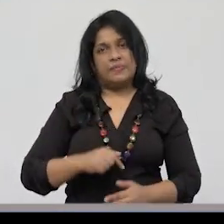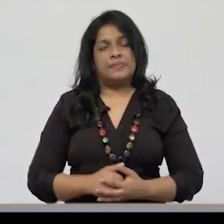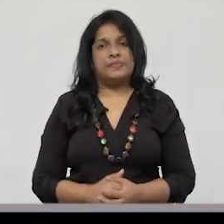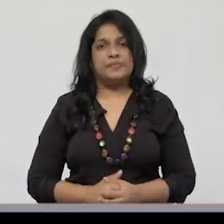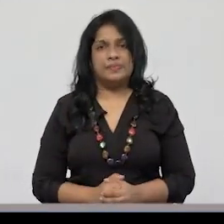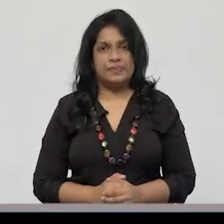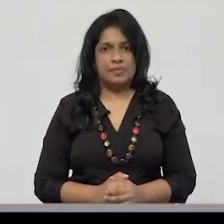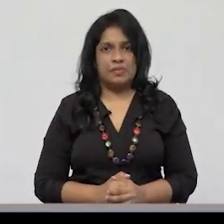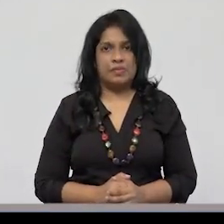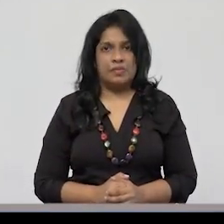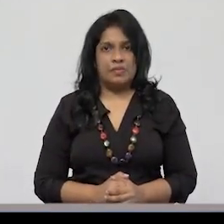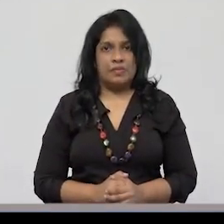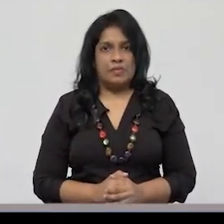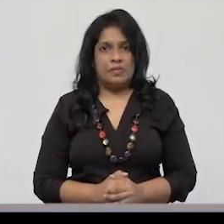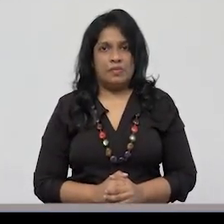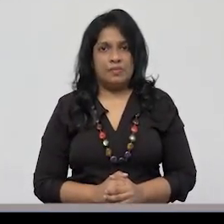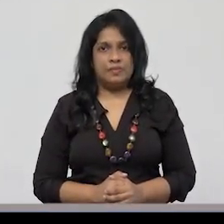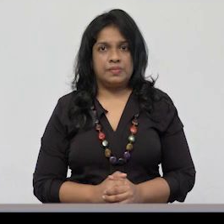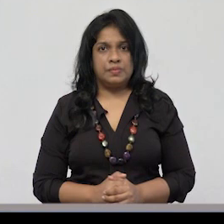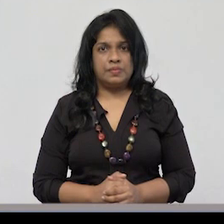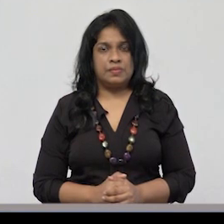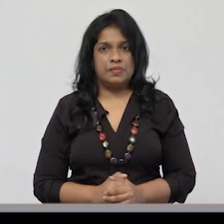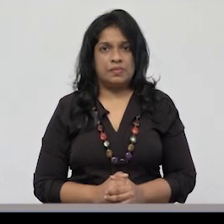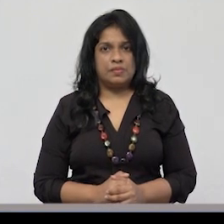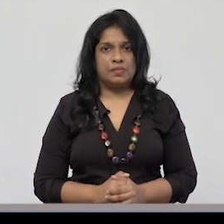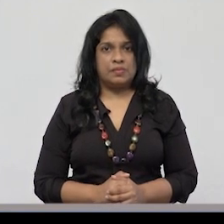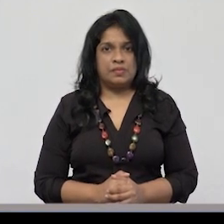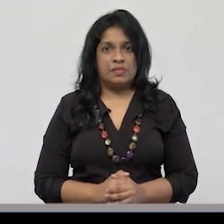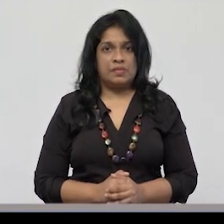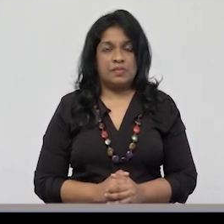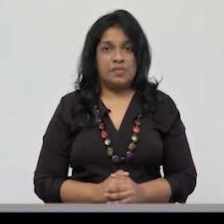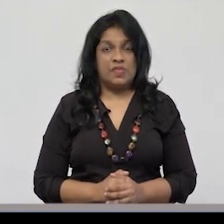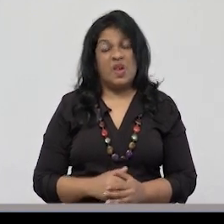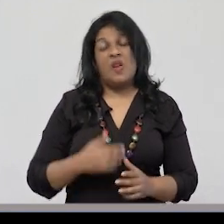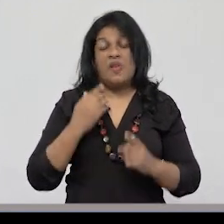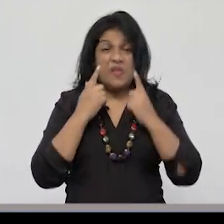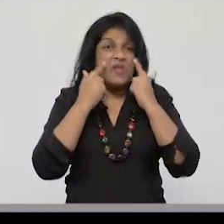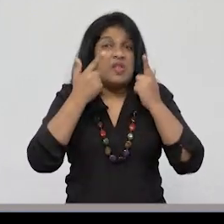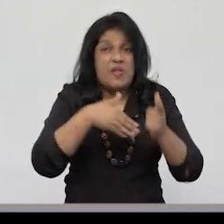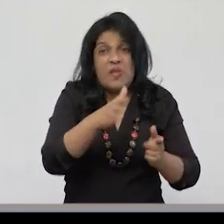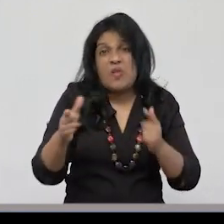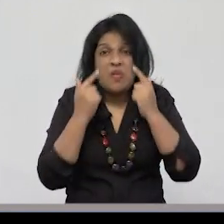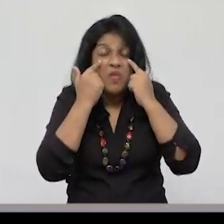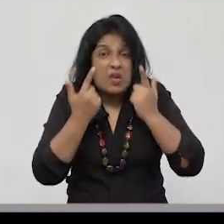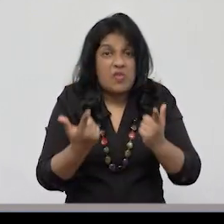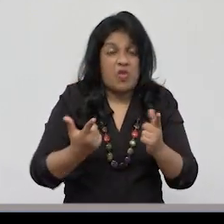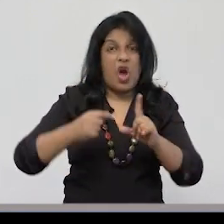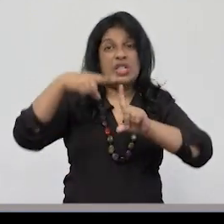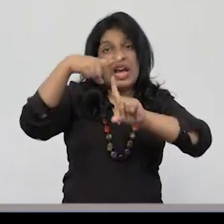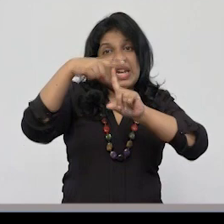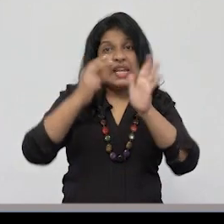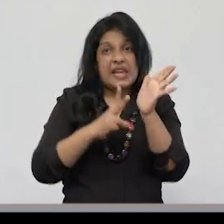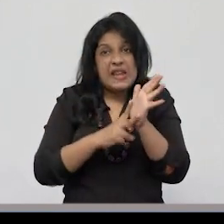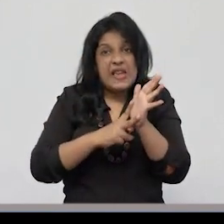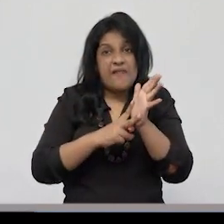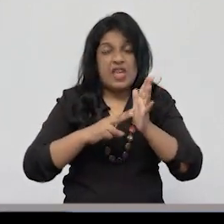it should be. It should not be on the news or in anything else. It should be in God's Word. Because, you know, I say this again. I